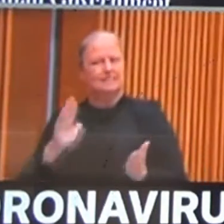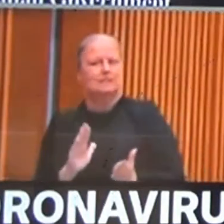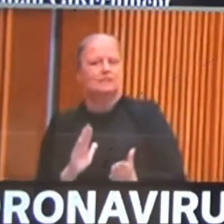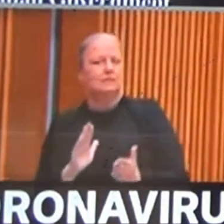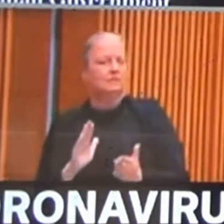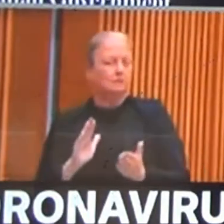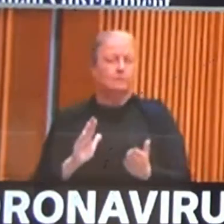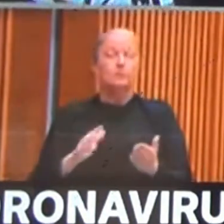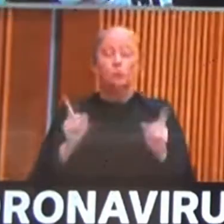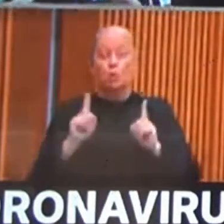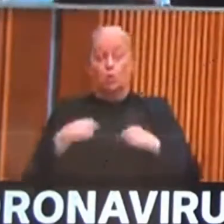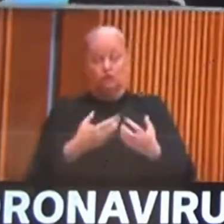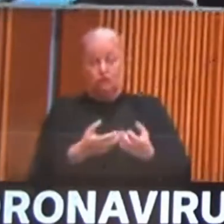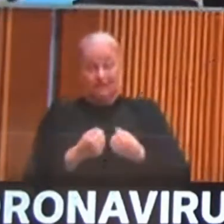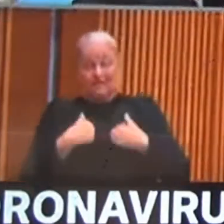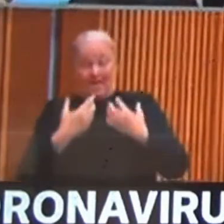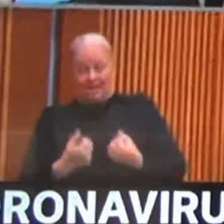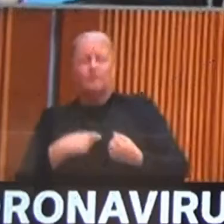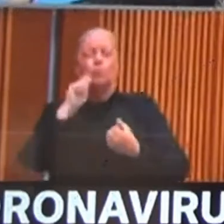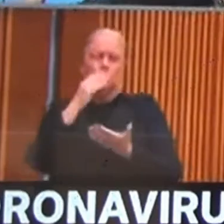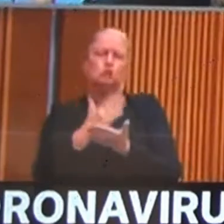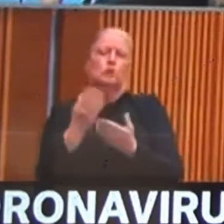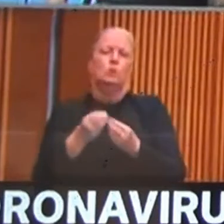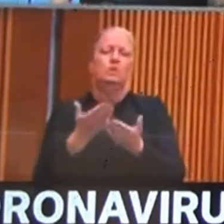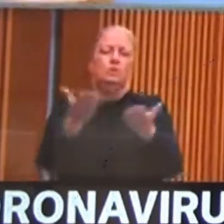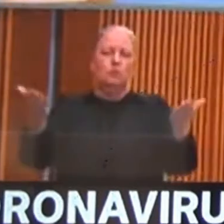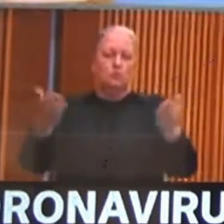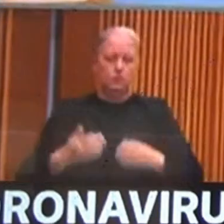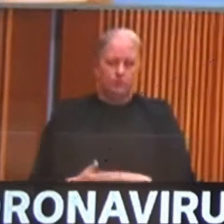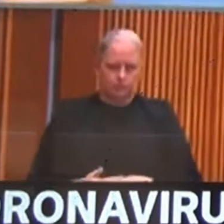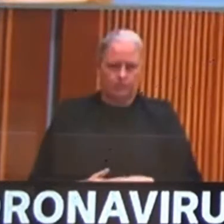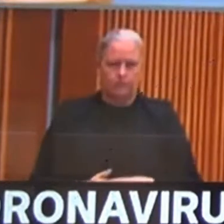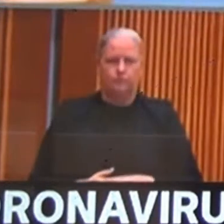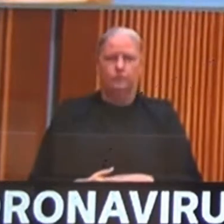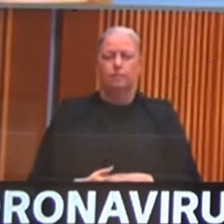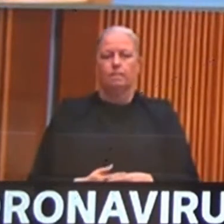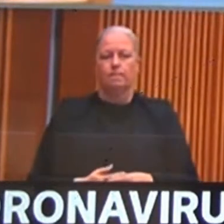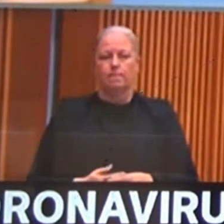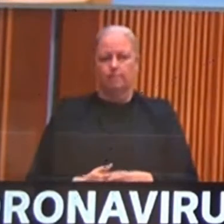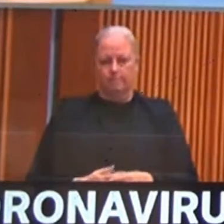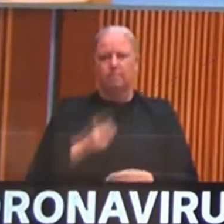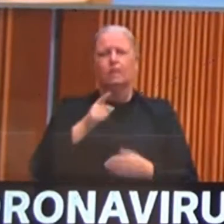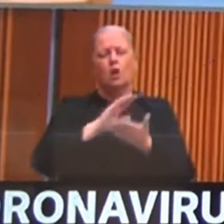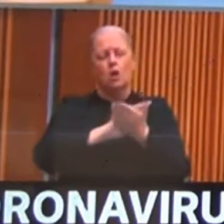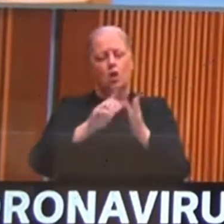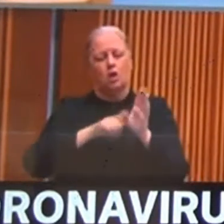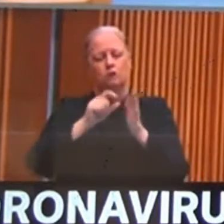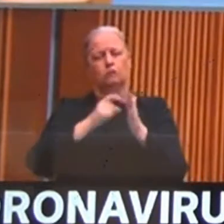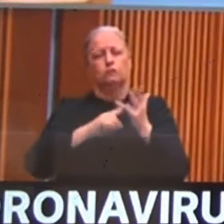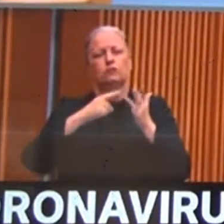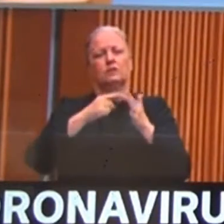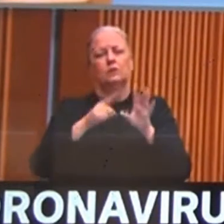have, we'll share. The AHPC has warned about off-label usage of hydroxychloroquine and other drugs to